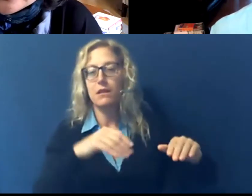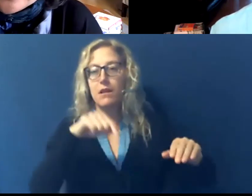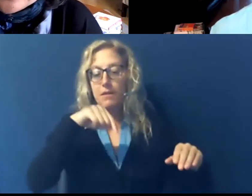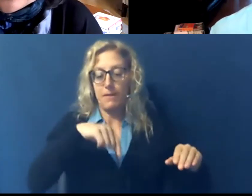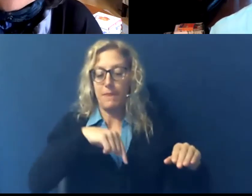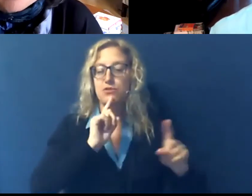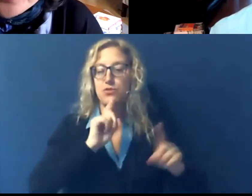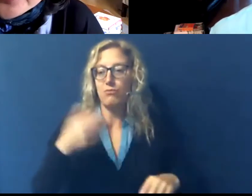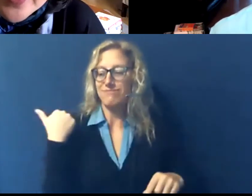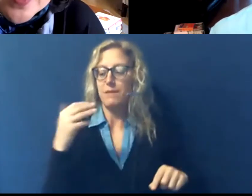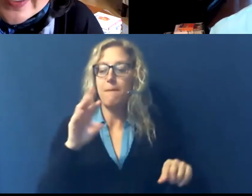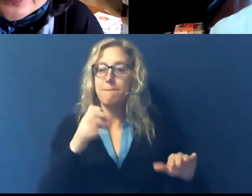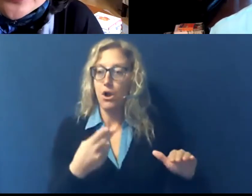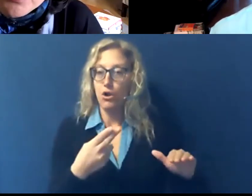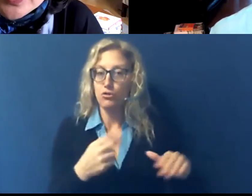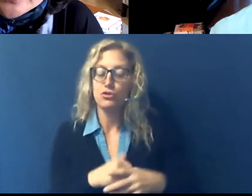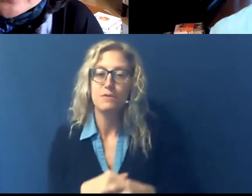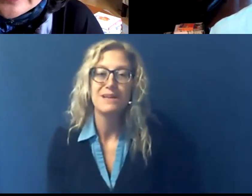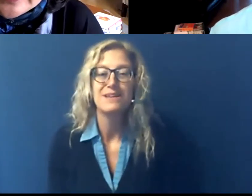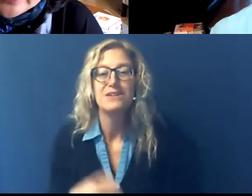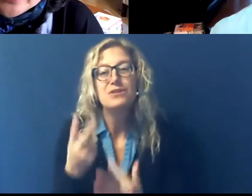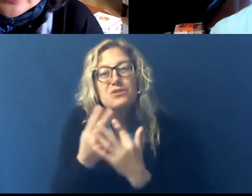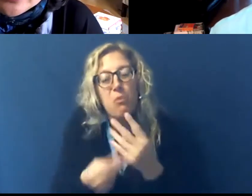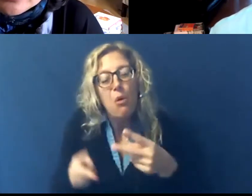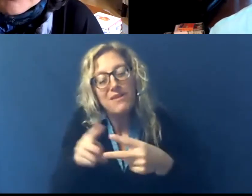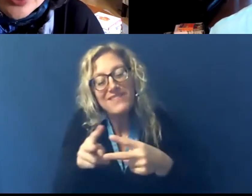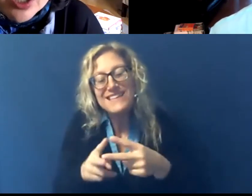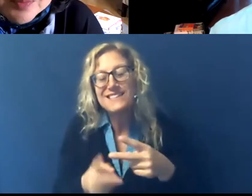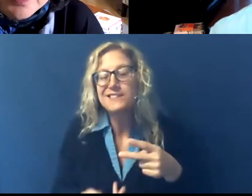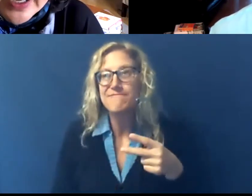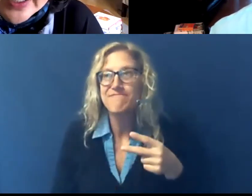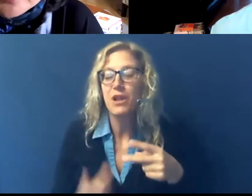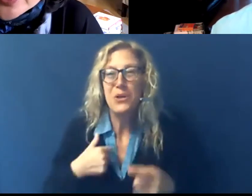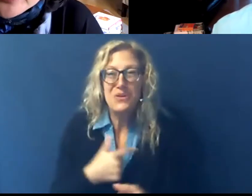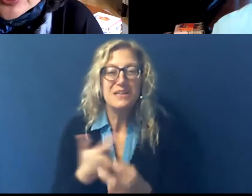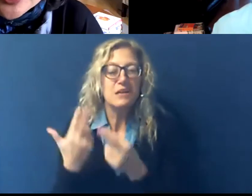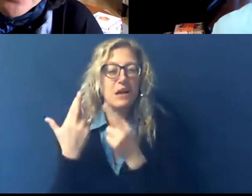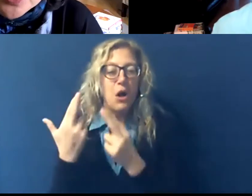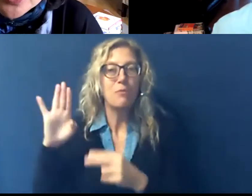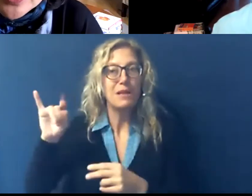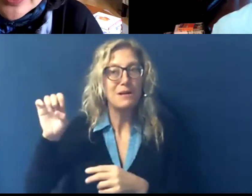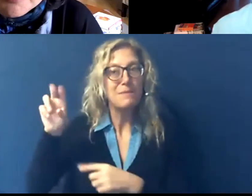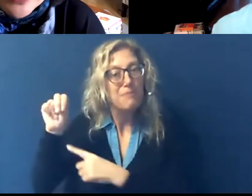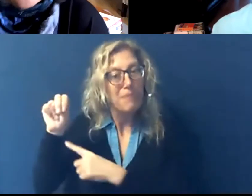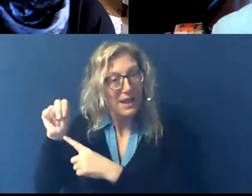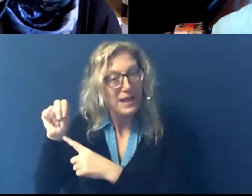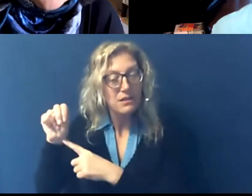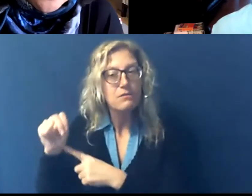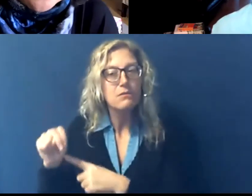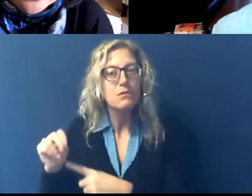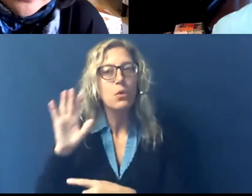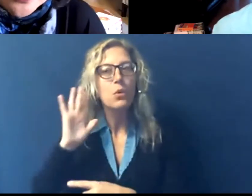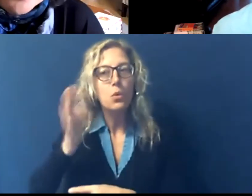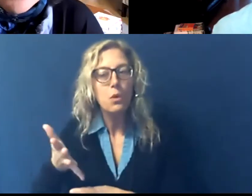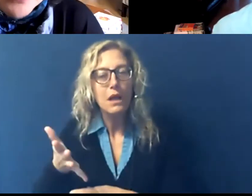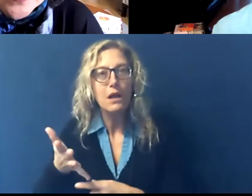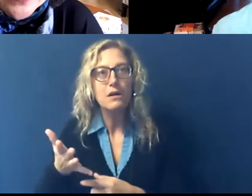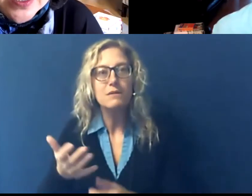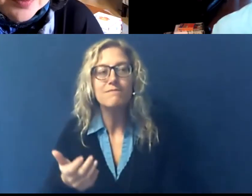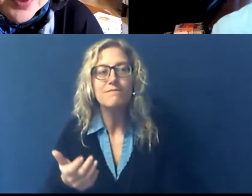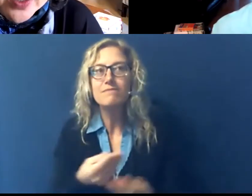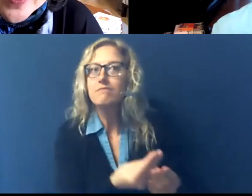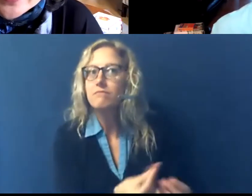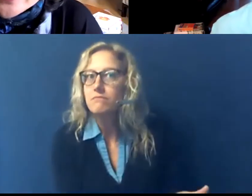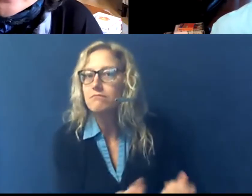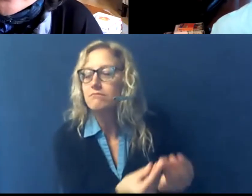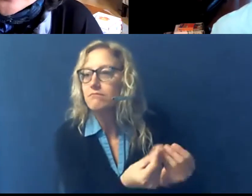year. Both of these cases are ones that we hope the Biden administration will make go away by